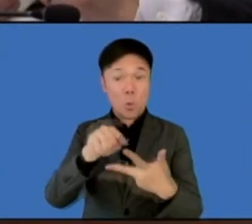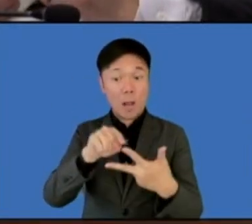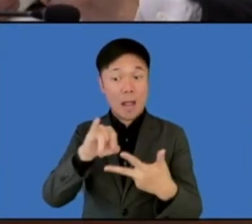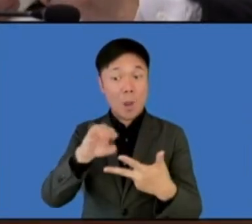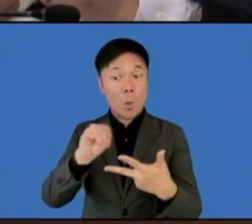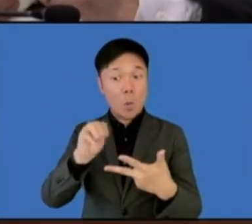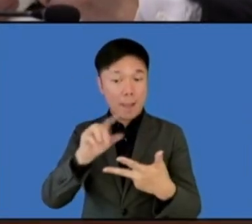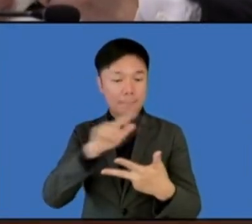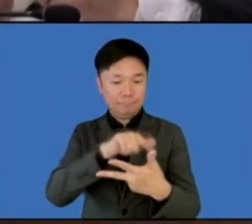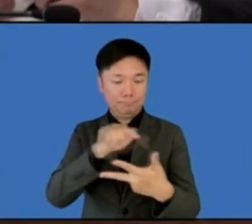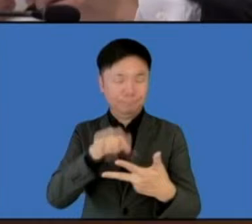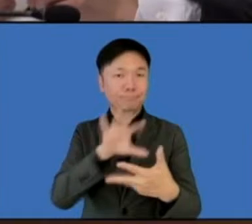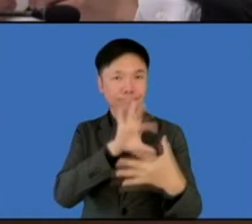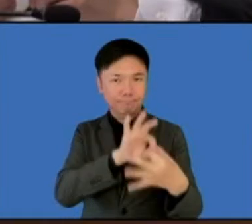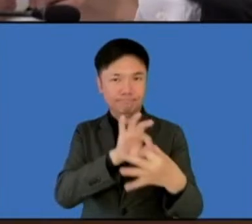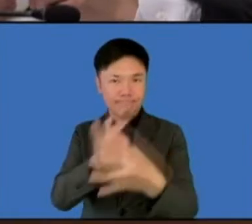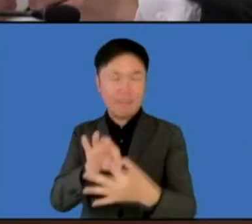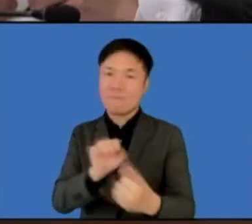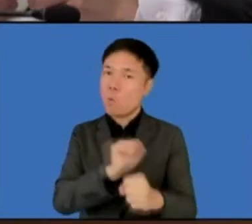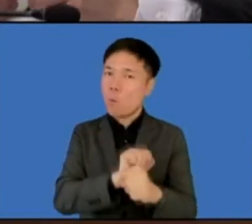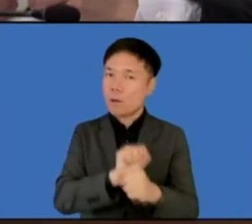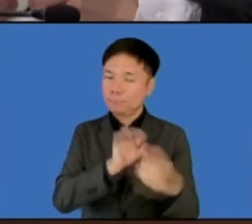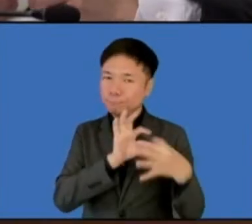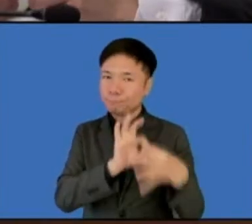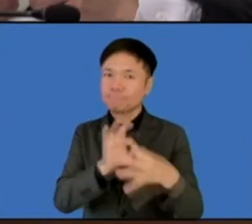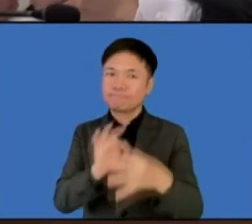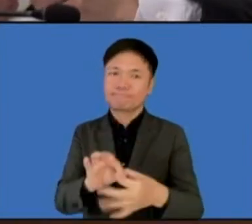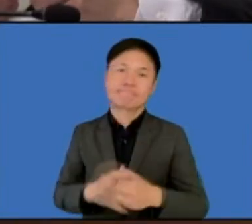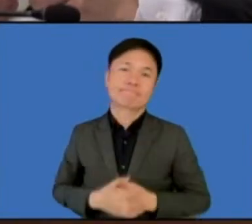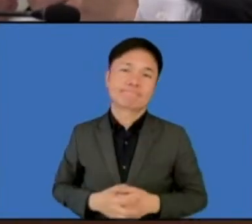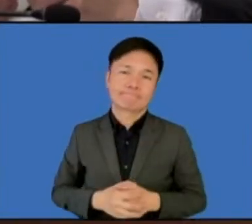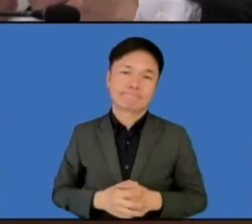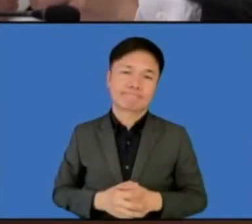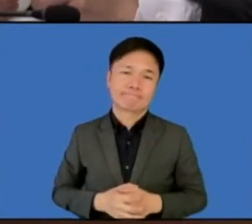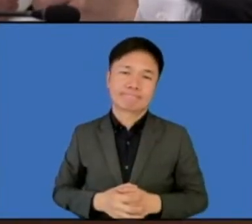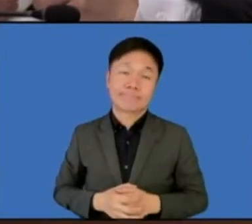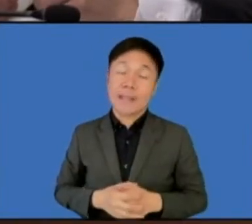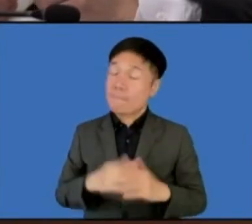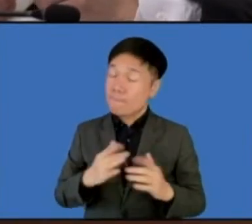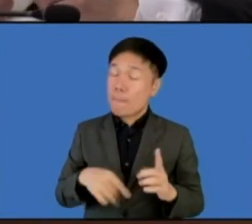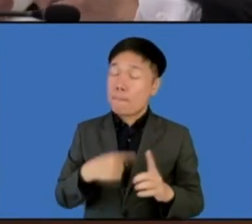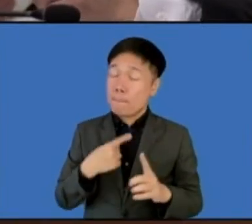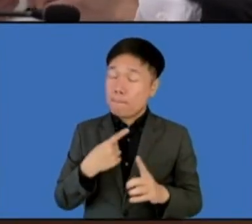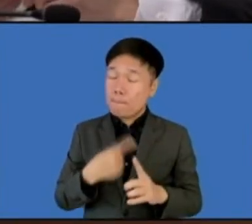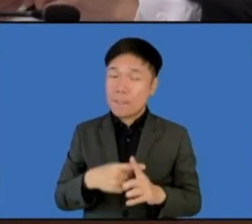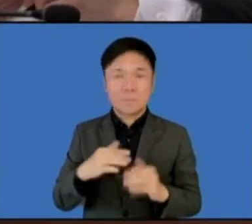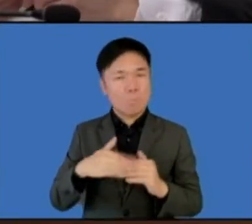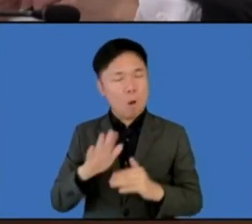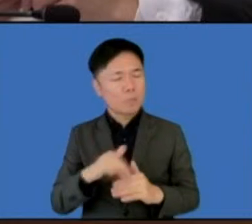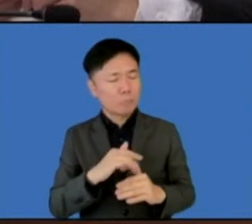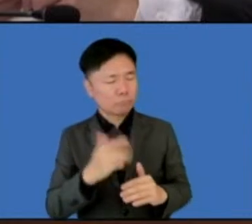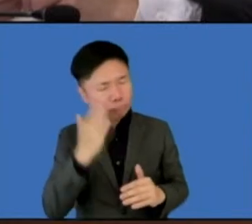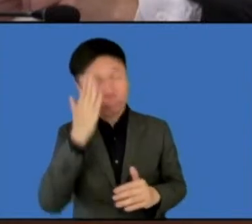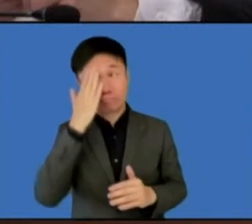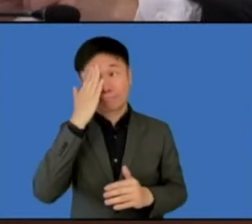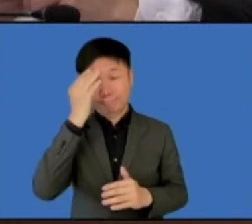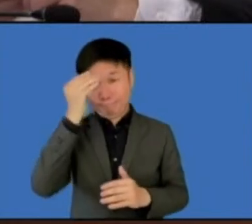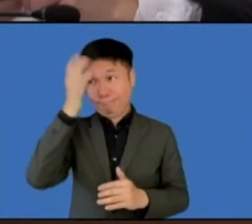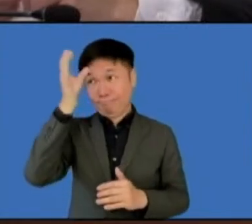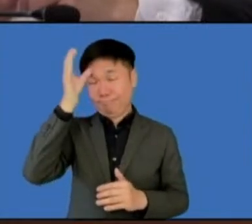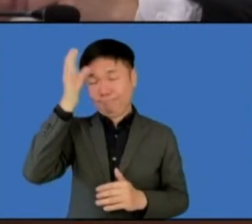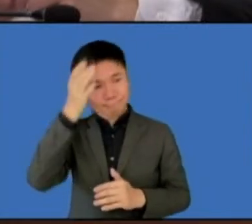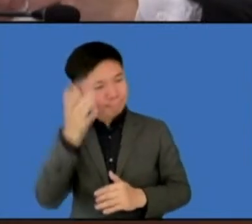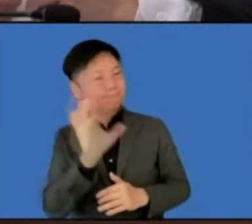have study visits, which is also a regional as good bilateral partners, sharing of best practices when it comes to